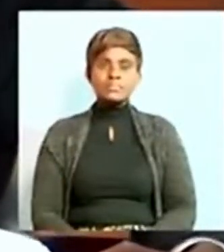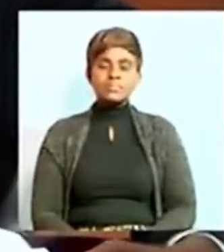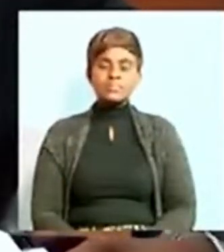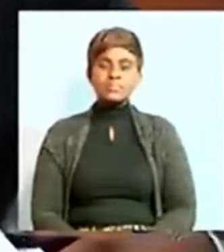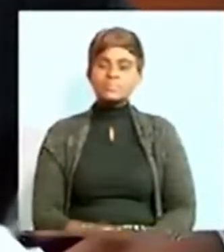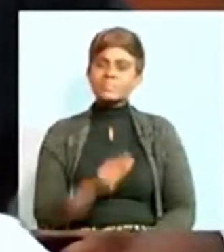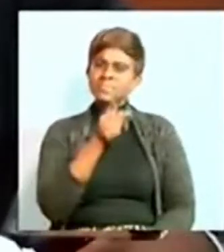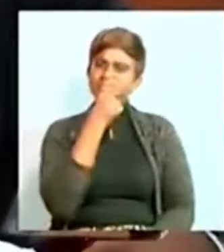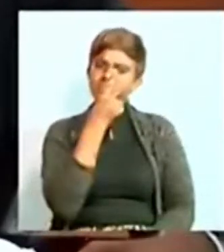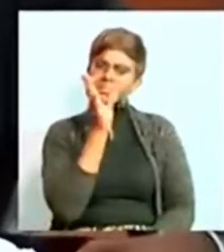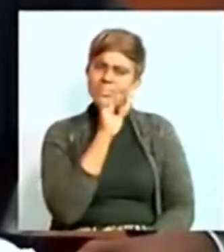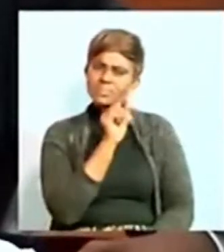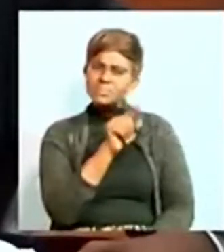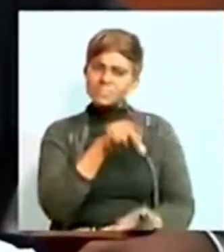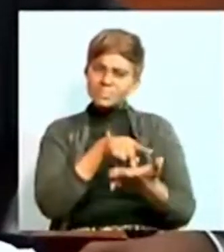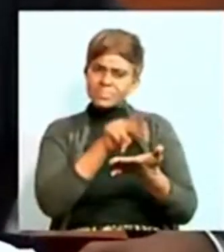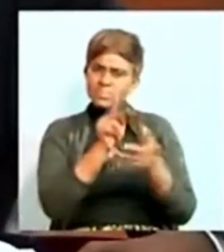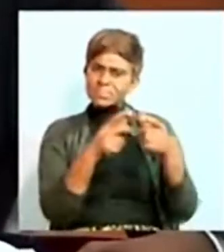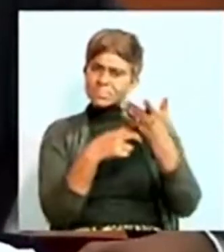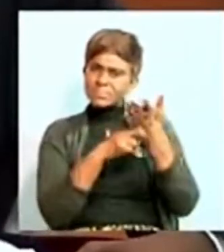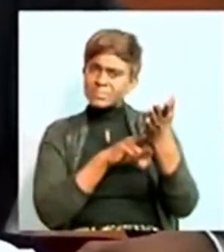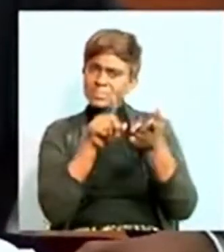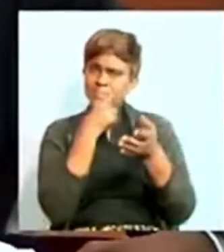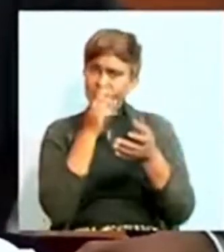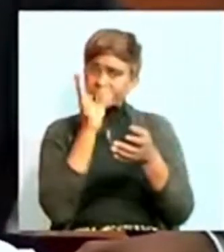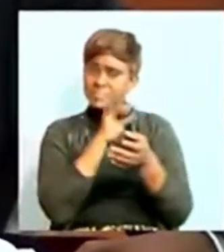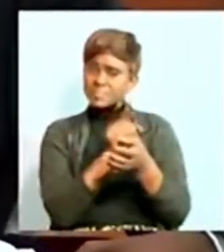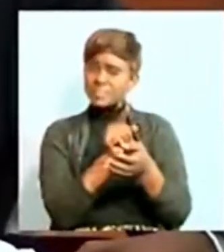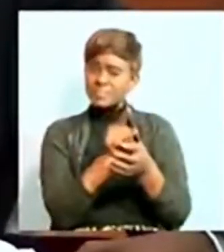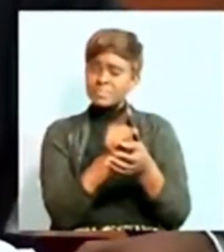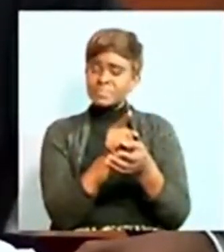Are you seeing that payment voucher?